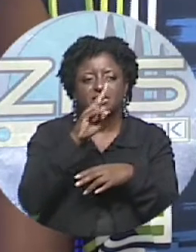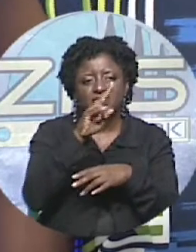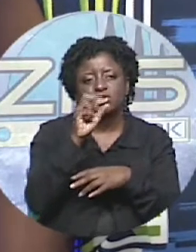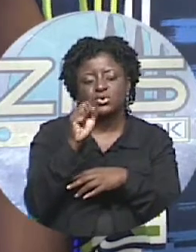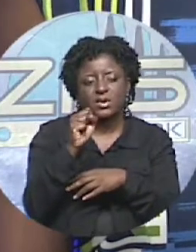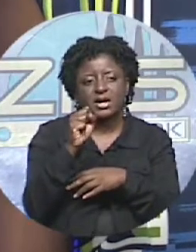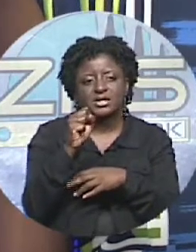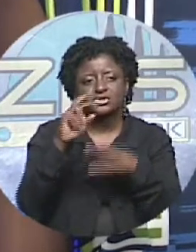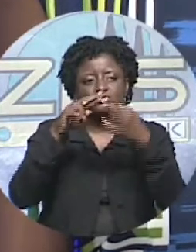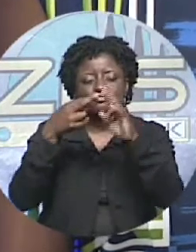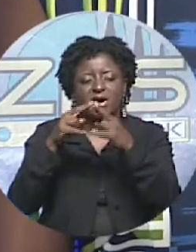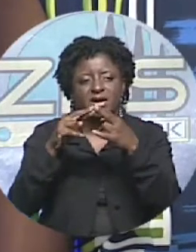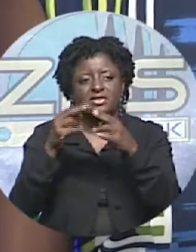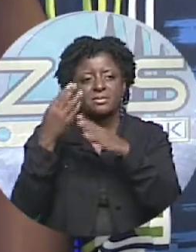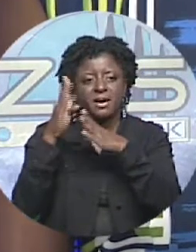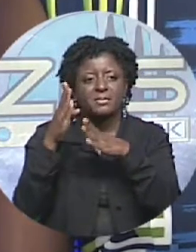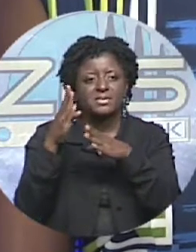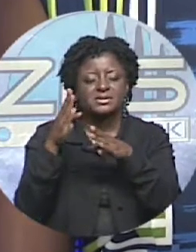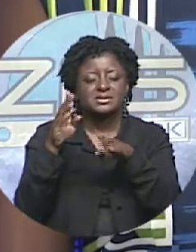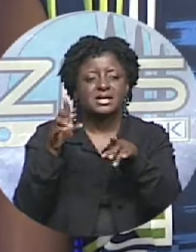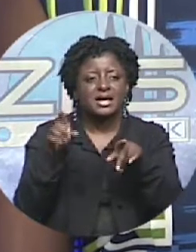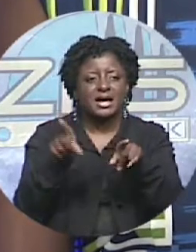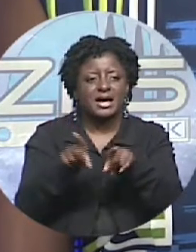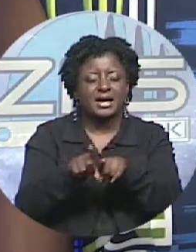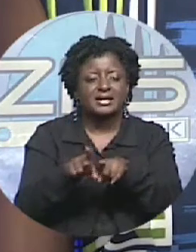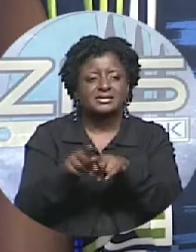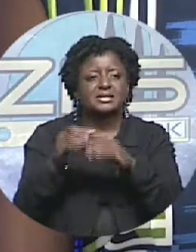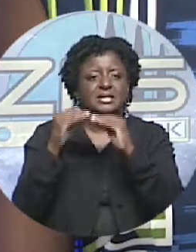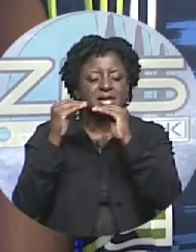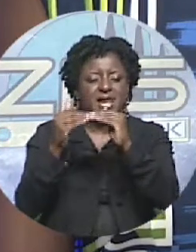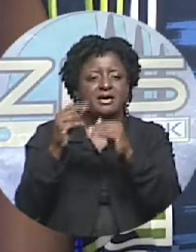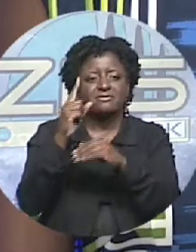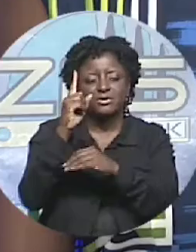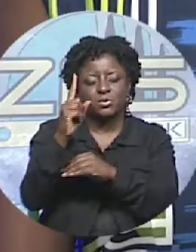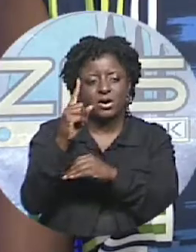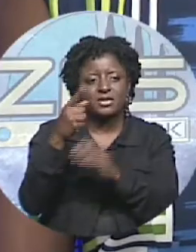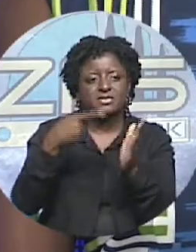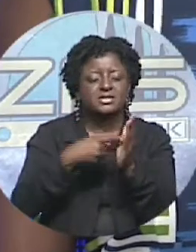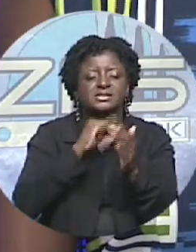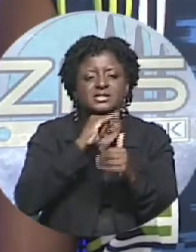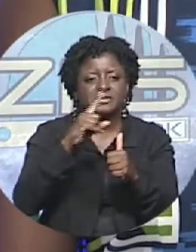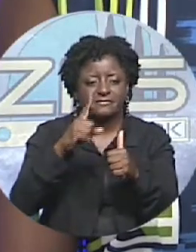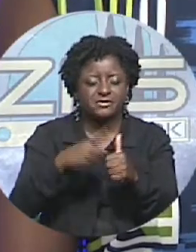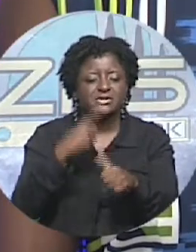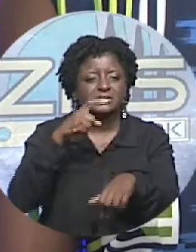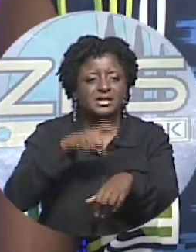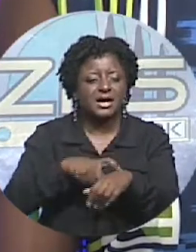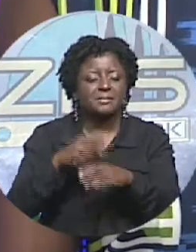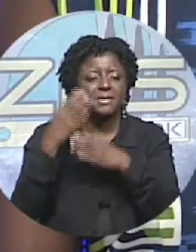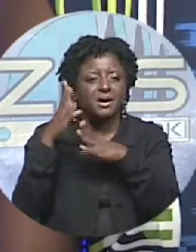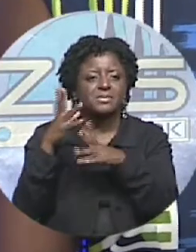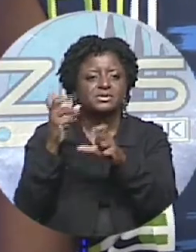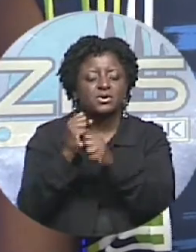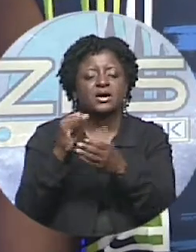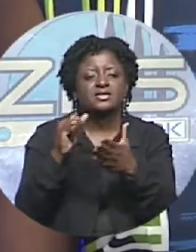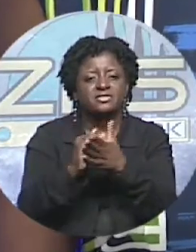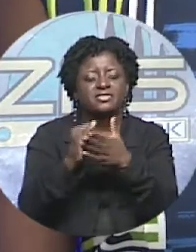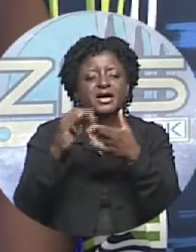the highest rank a country can attain, but it is the first time the Bahamas has acquired that rank and is the only country in the region to do